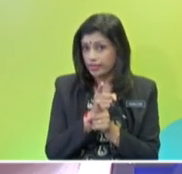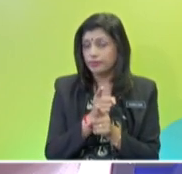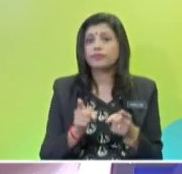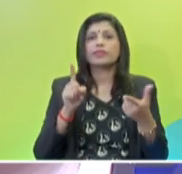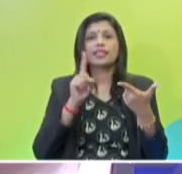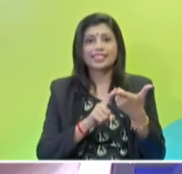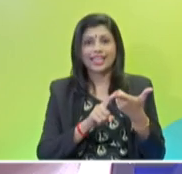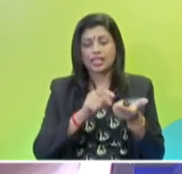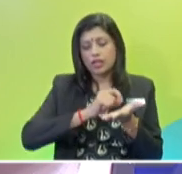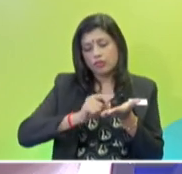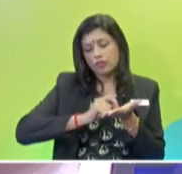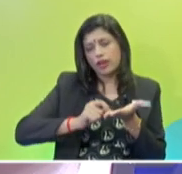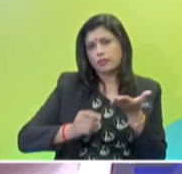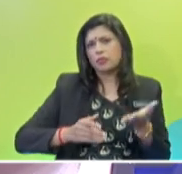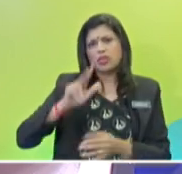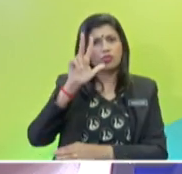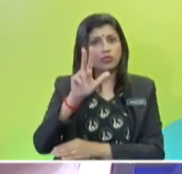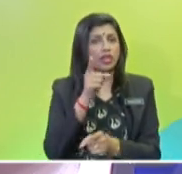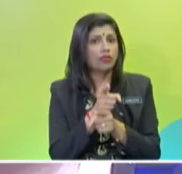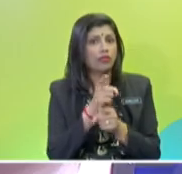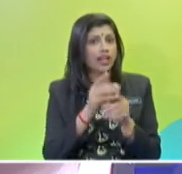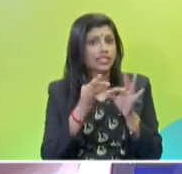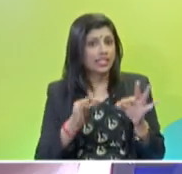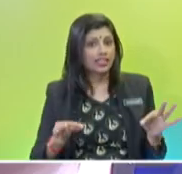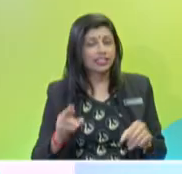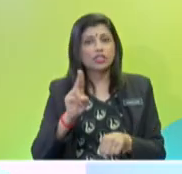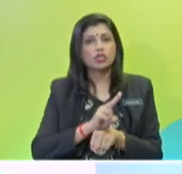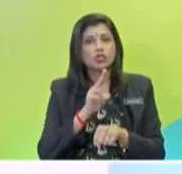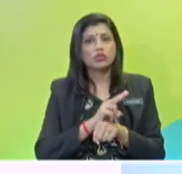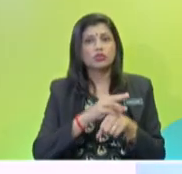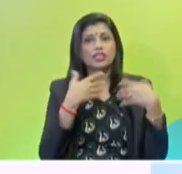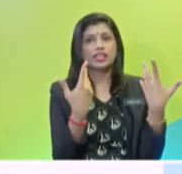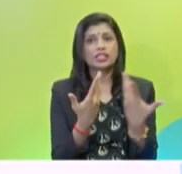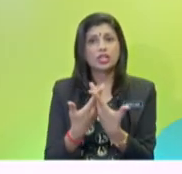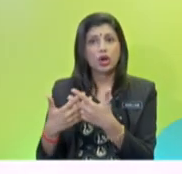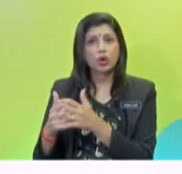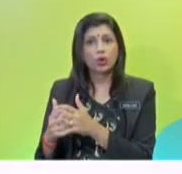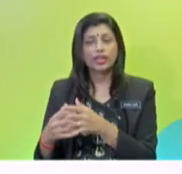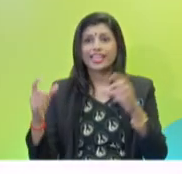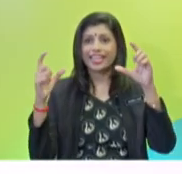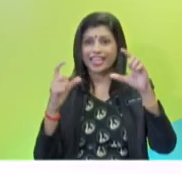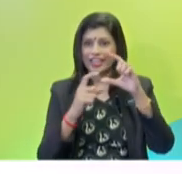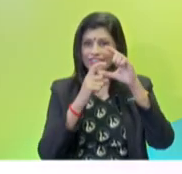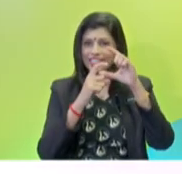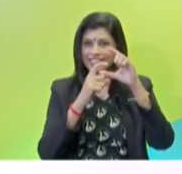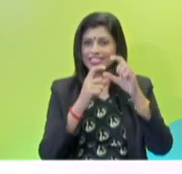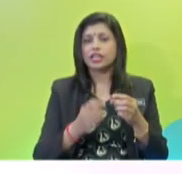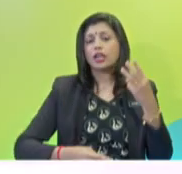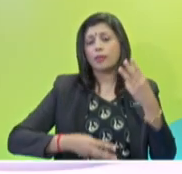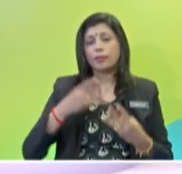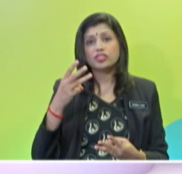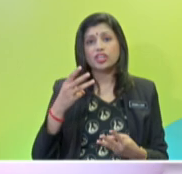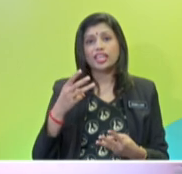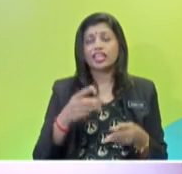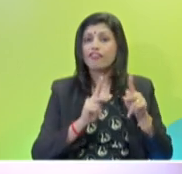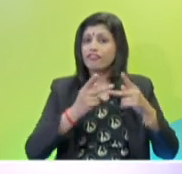Second, write at least 3 correct sentences using coordinating conjunctions by matching the phrases or sentences.